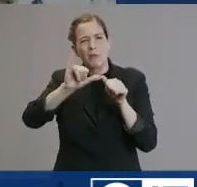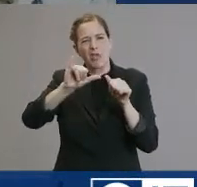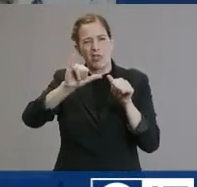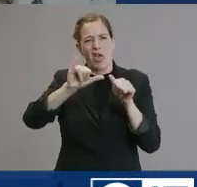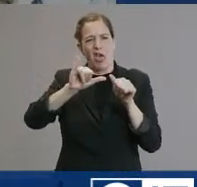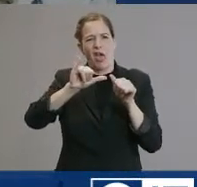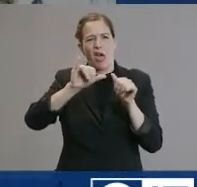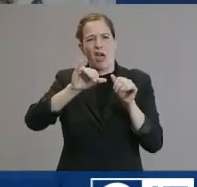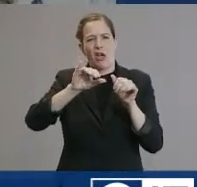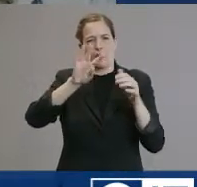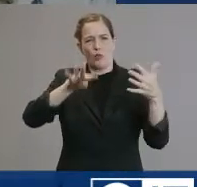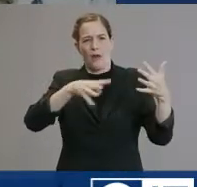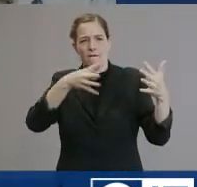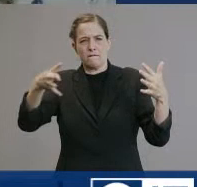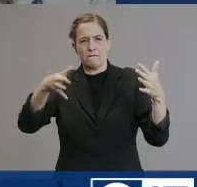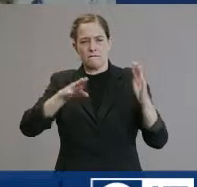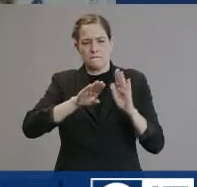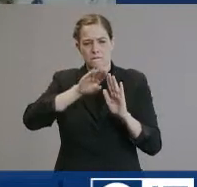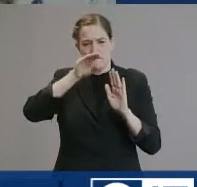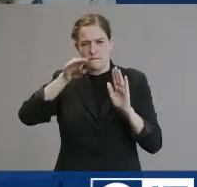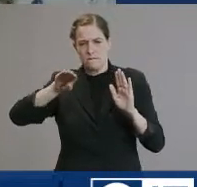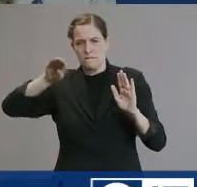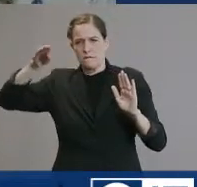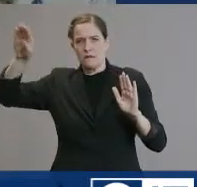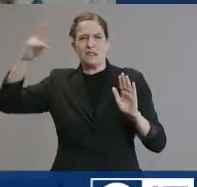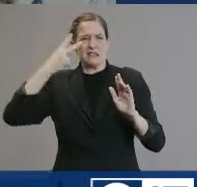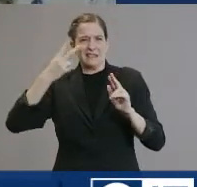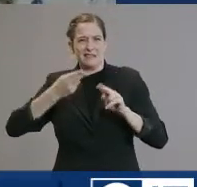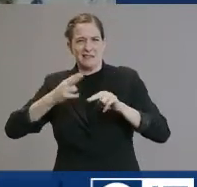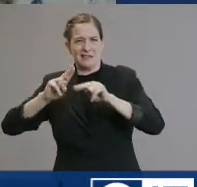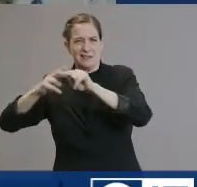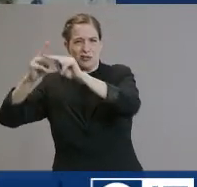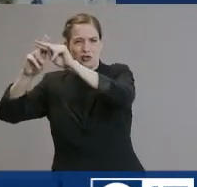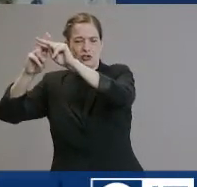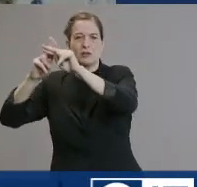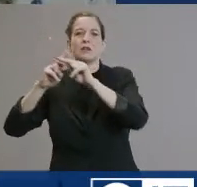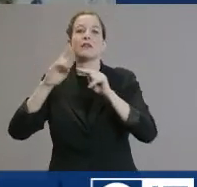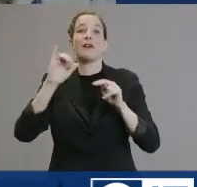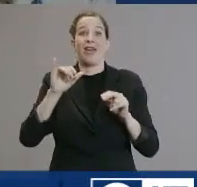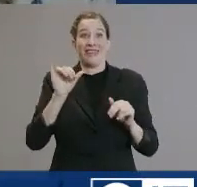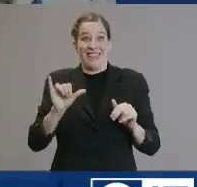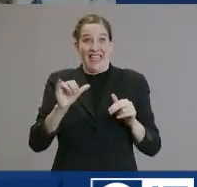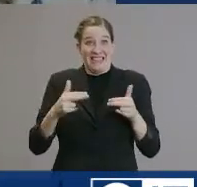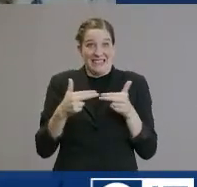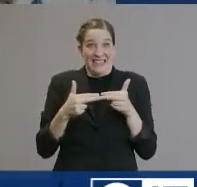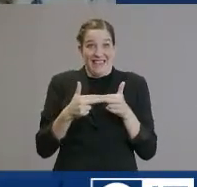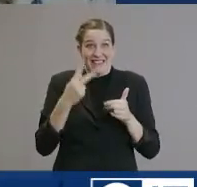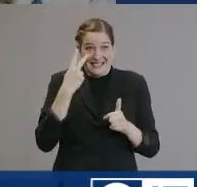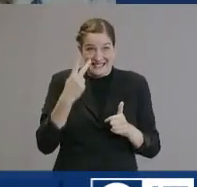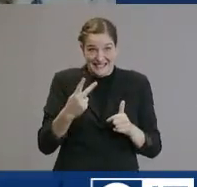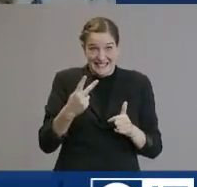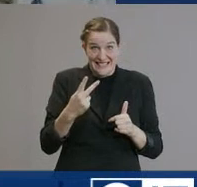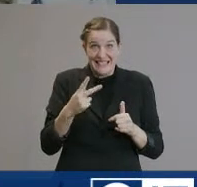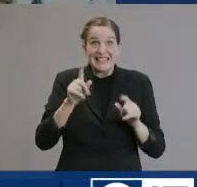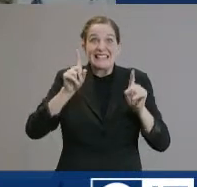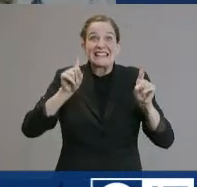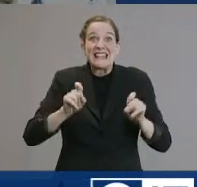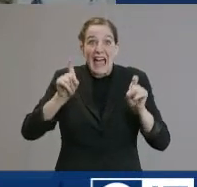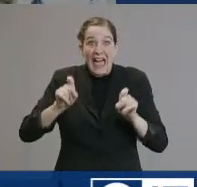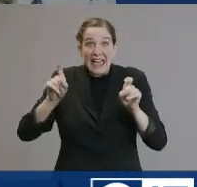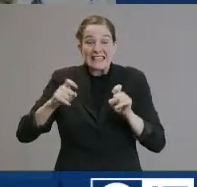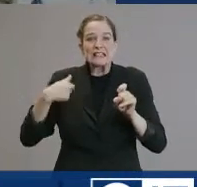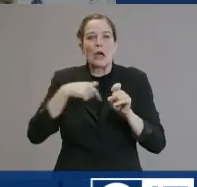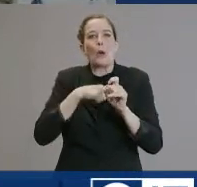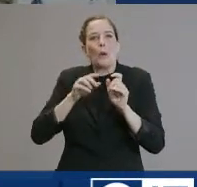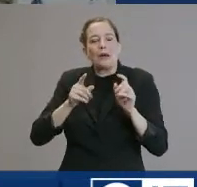going to see a clear increase in testing. The blue represents our